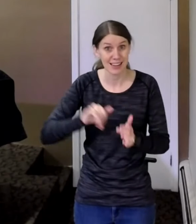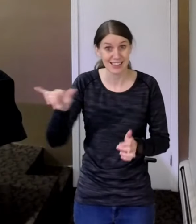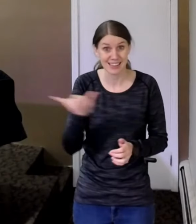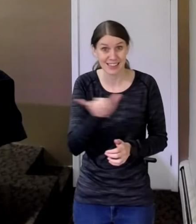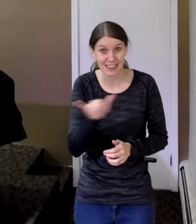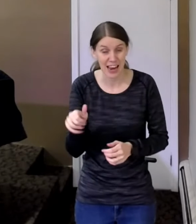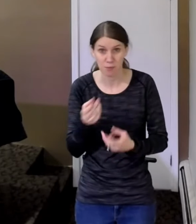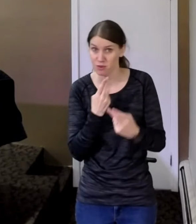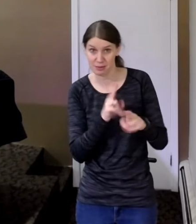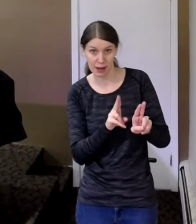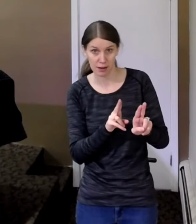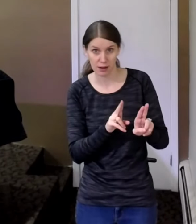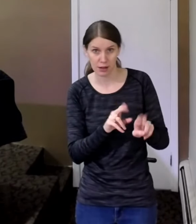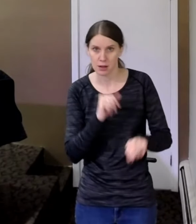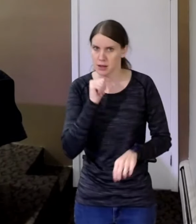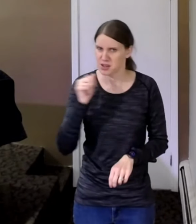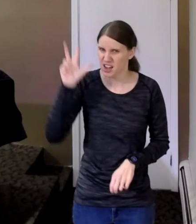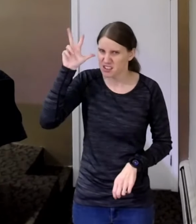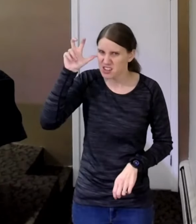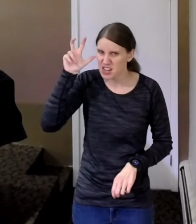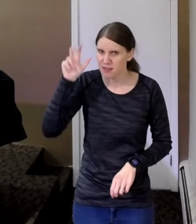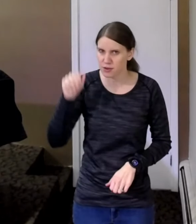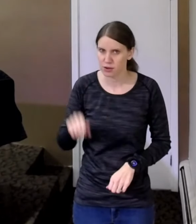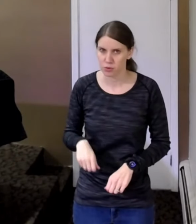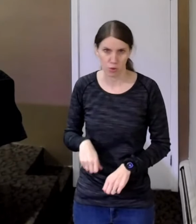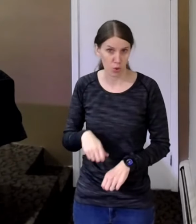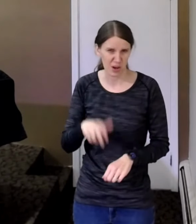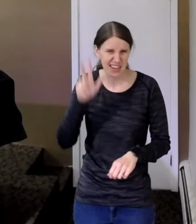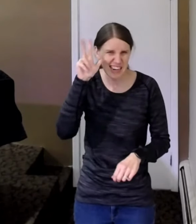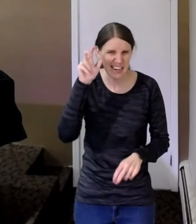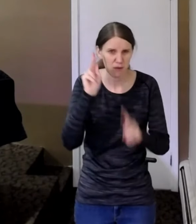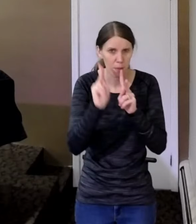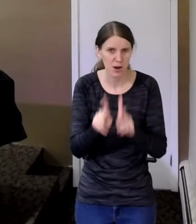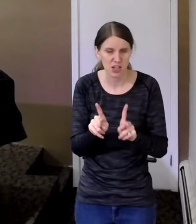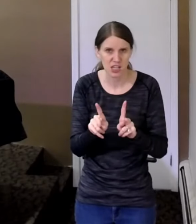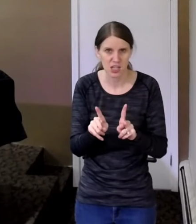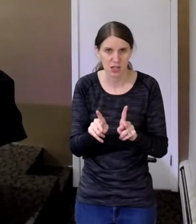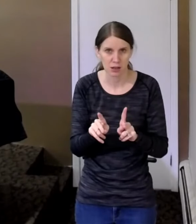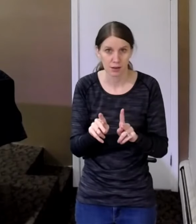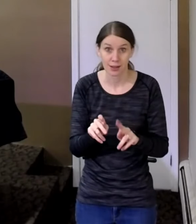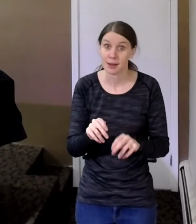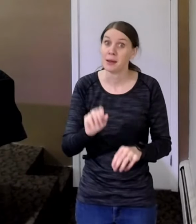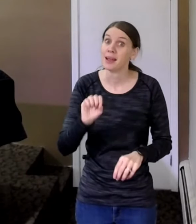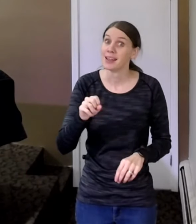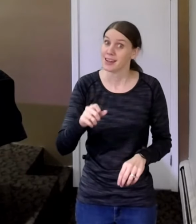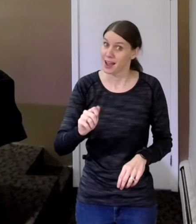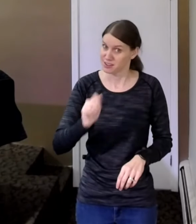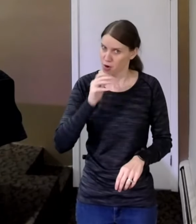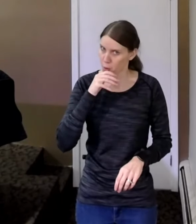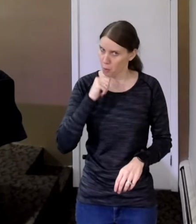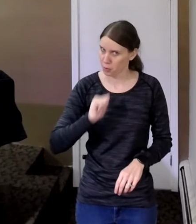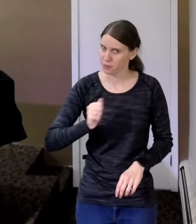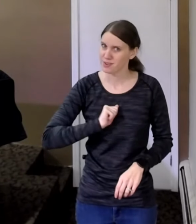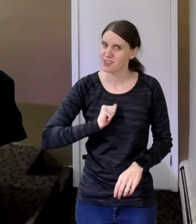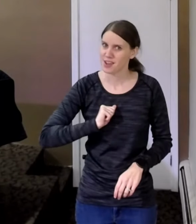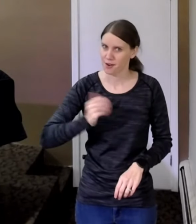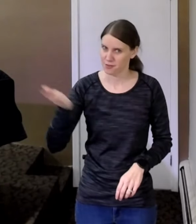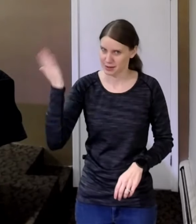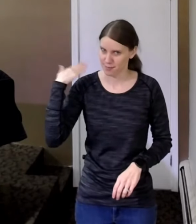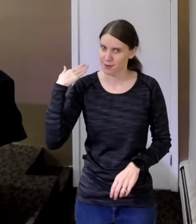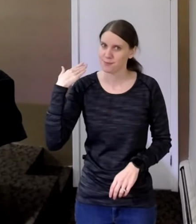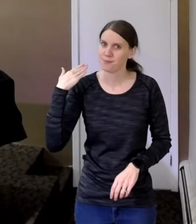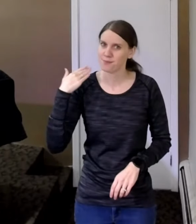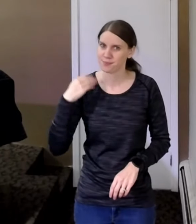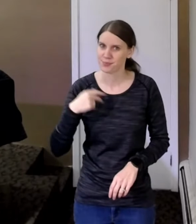not the way the devil or some evil person would, even our old self, okay? Because we're